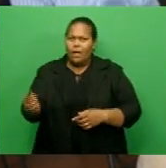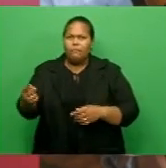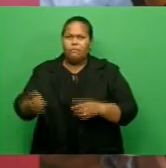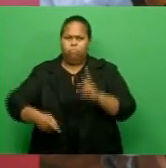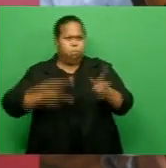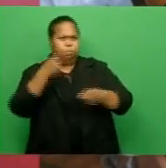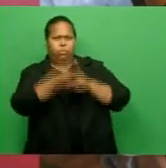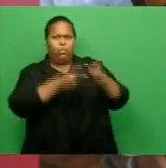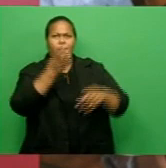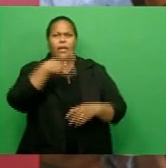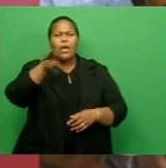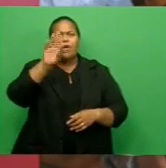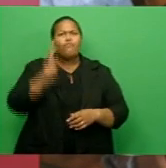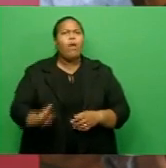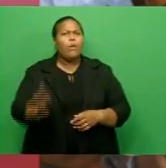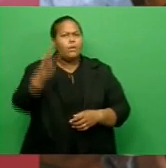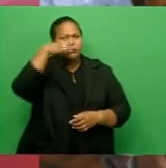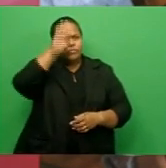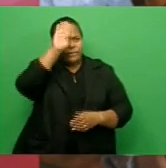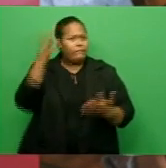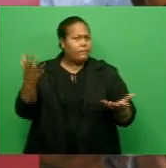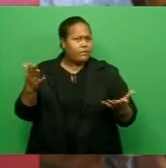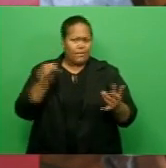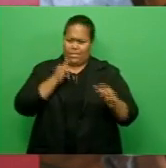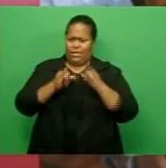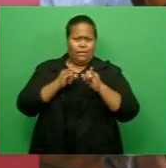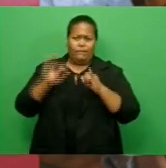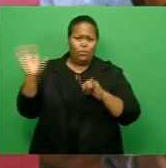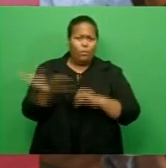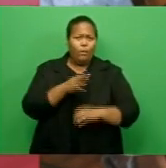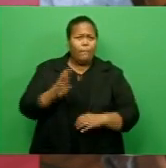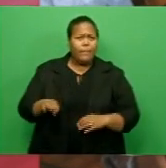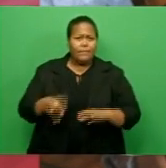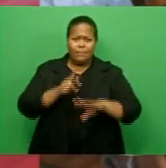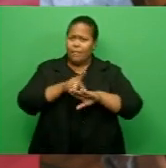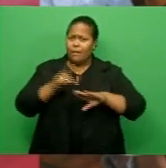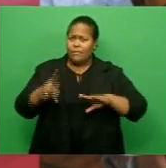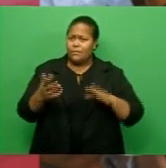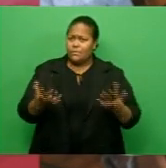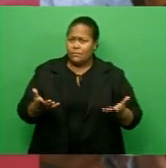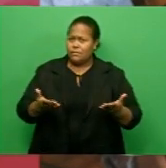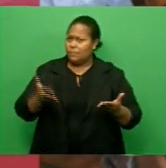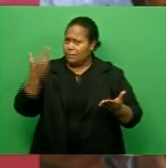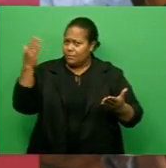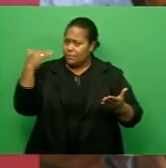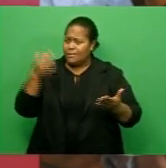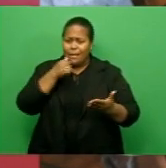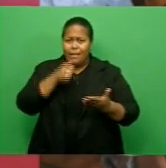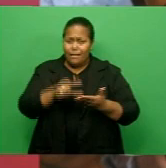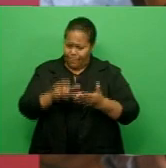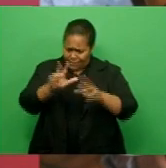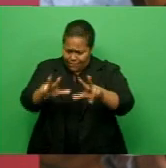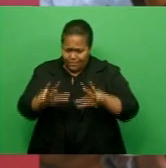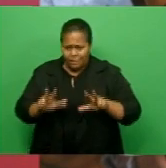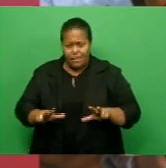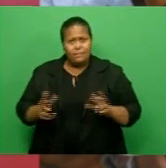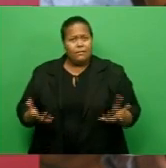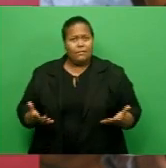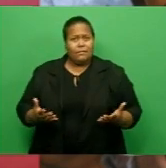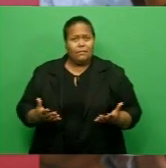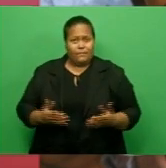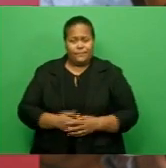removed. We interview everybody, interview all the members of parliament that had signed the letter.